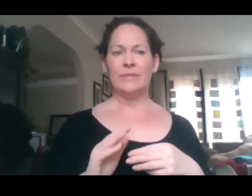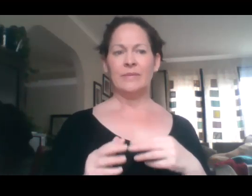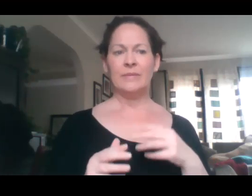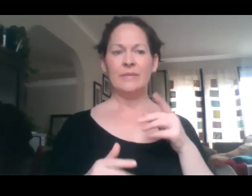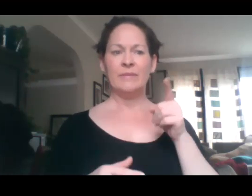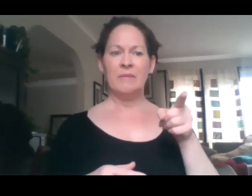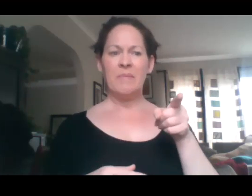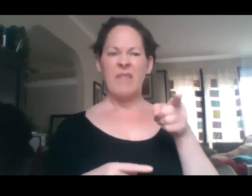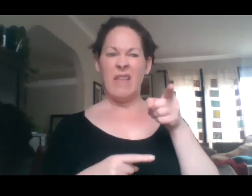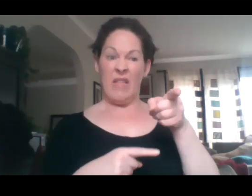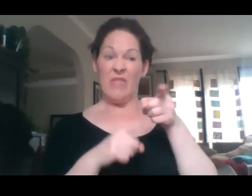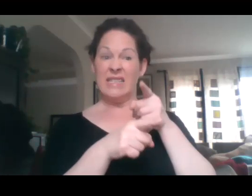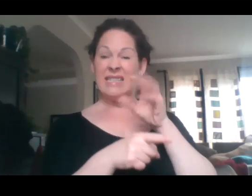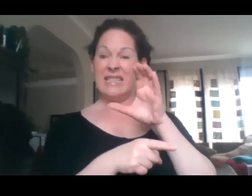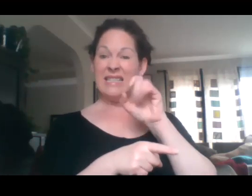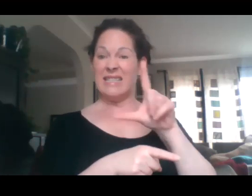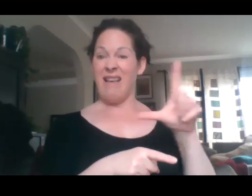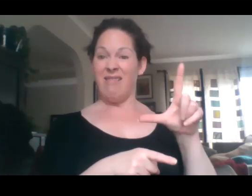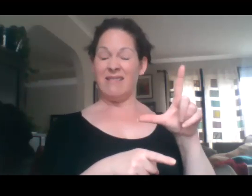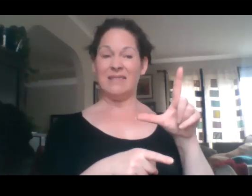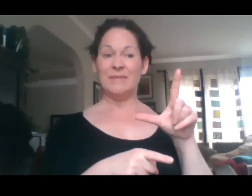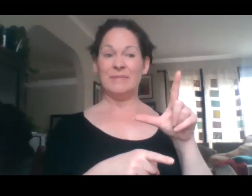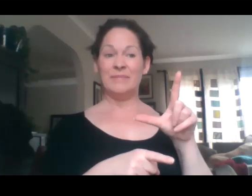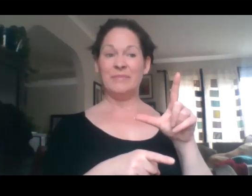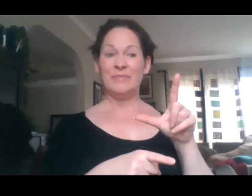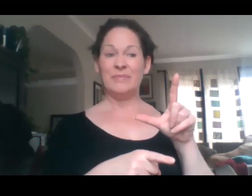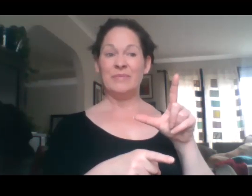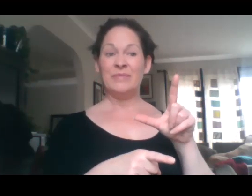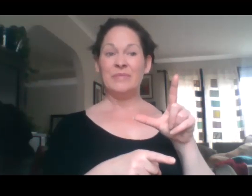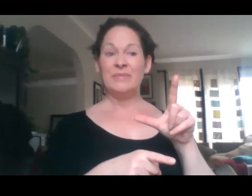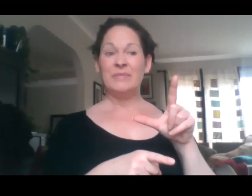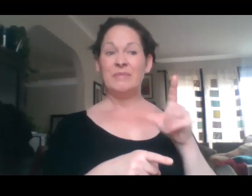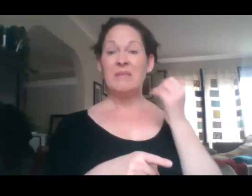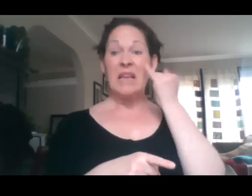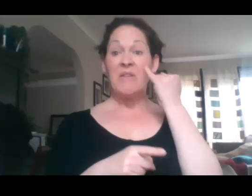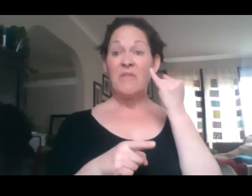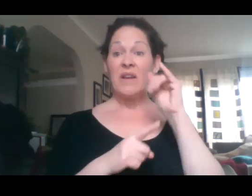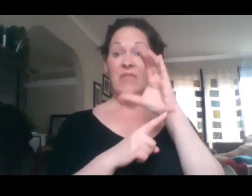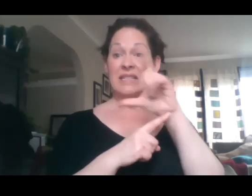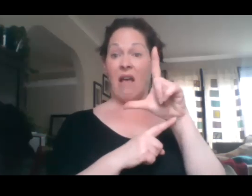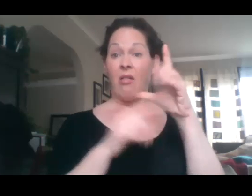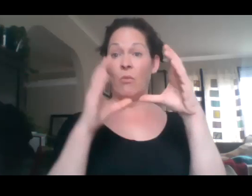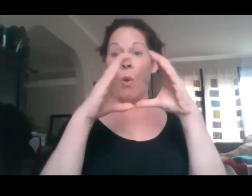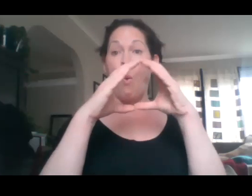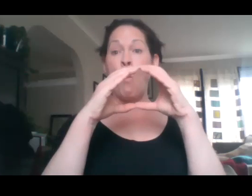Here we got a cell. And it naturally splits